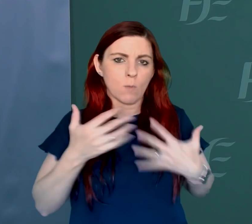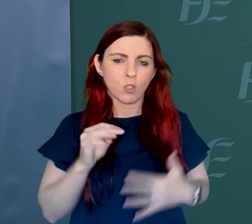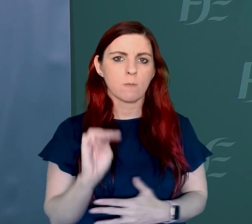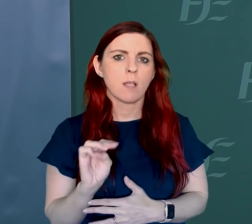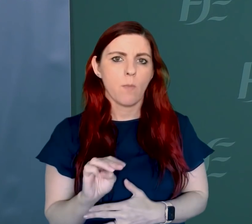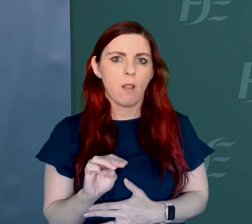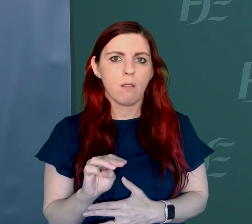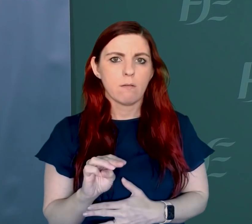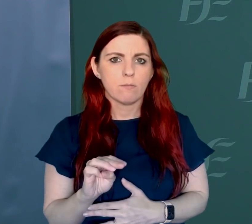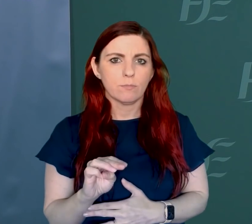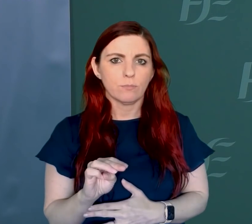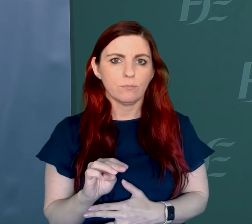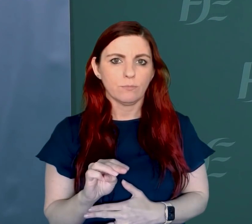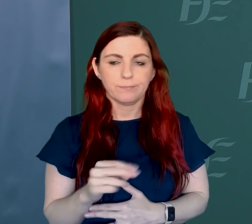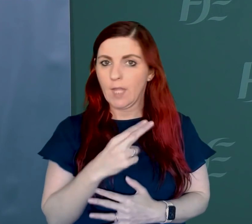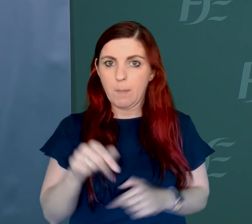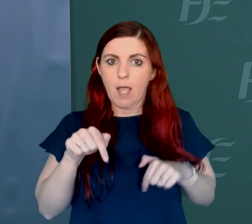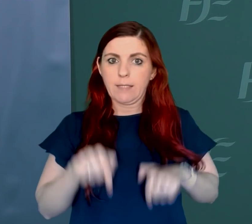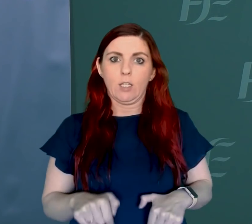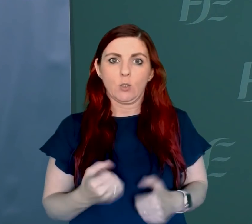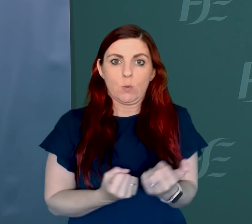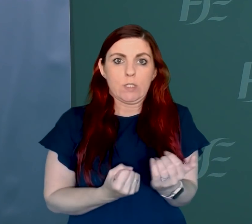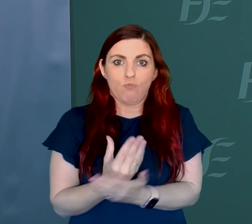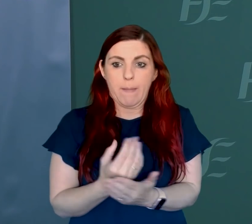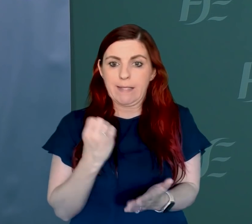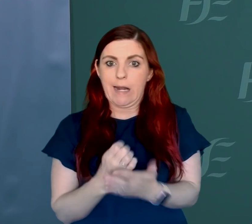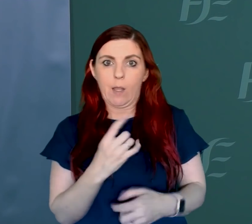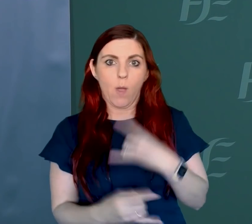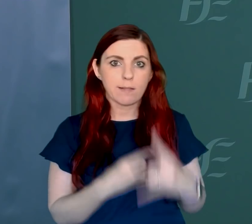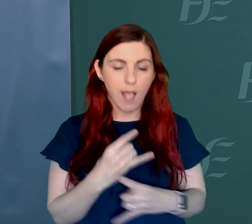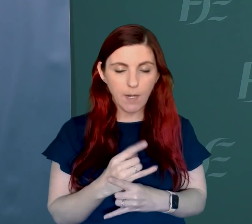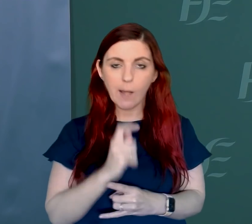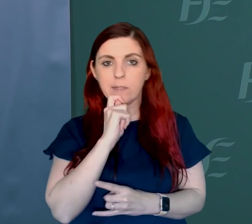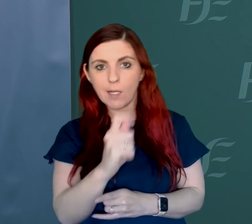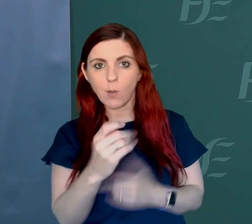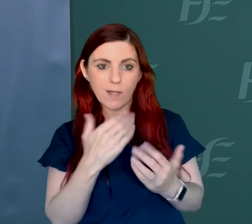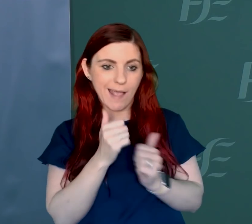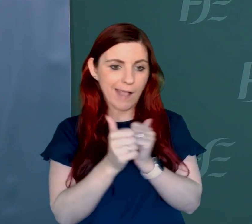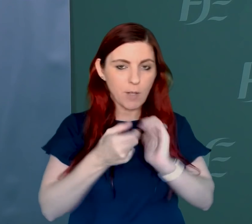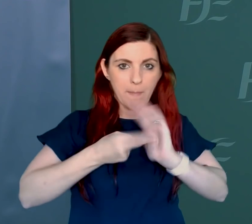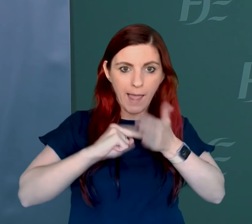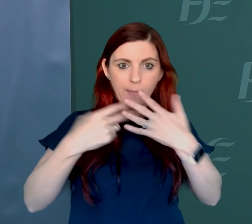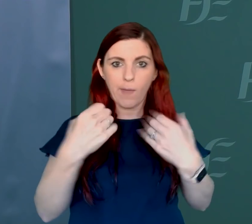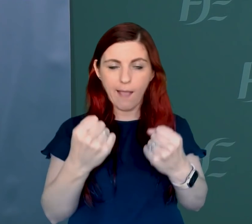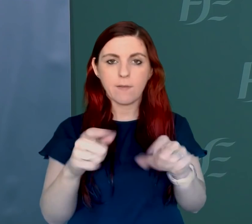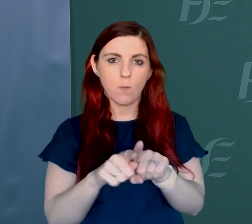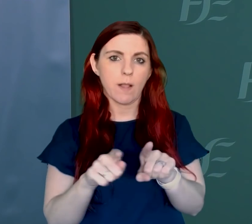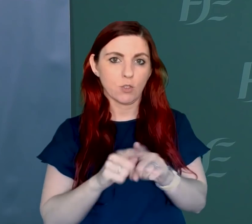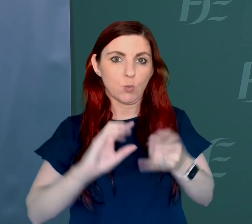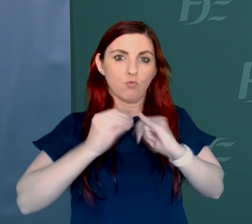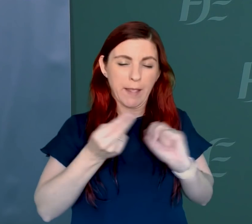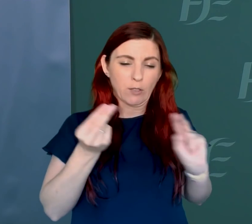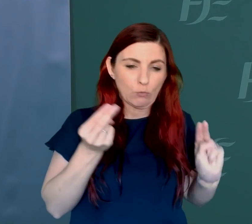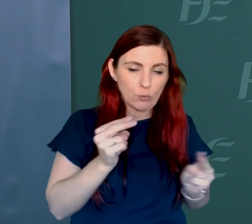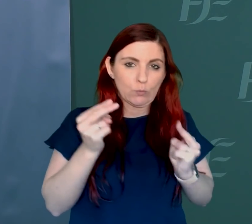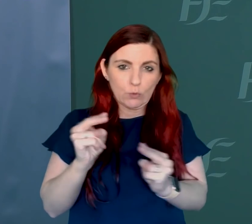possibly can. We're not here today to just describe the situation, we're also setting out a range of actions that we're taking to mitigate it to the greatest